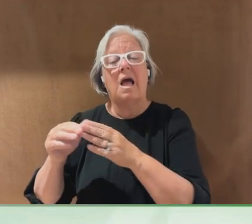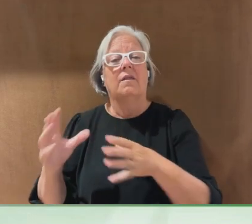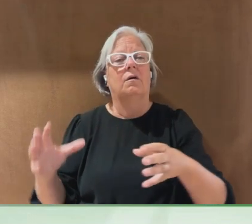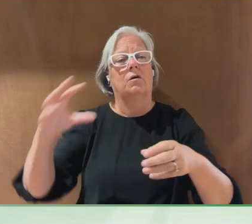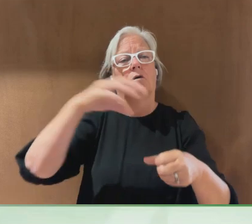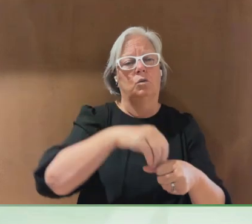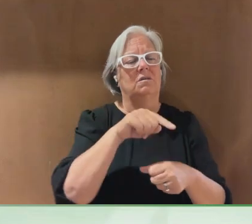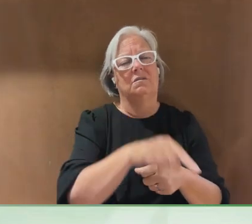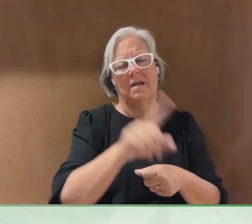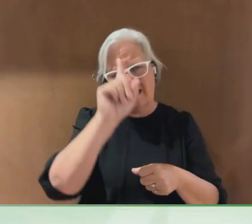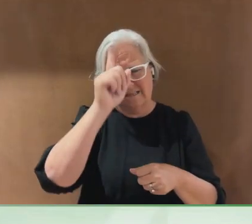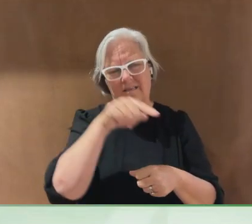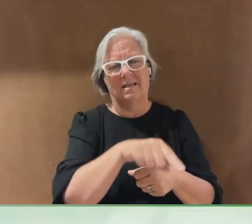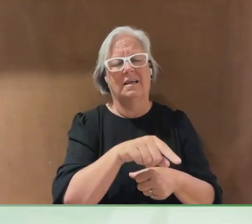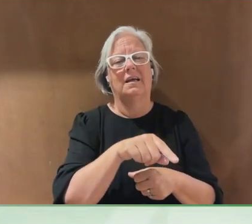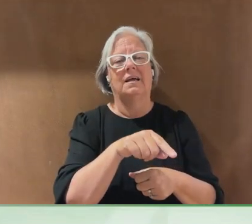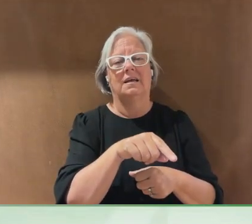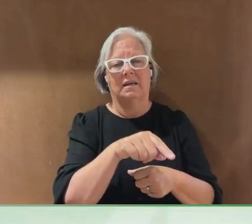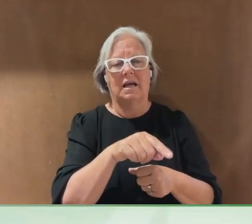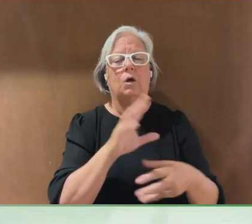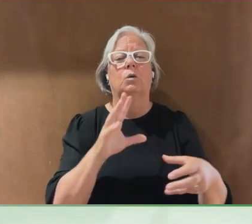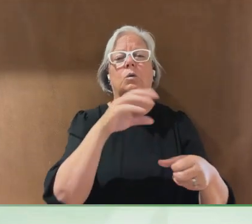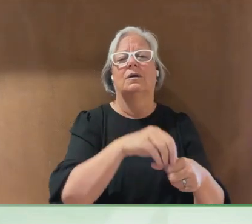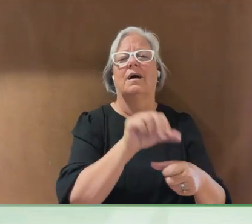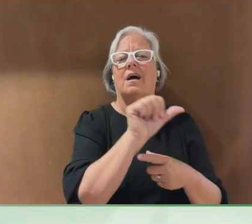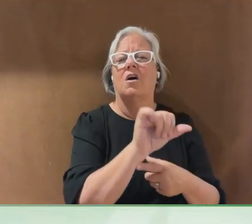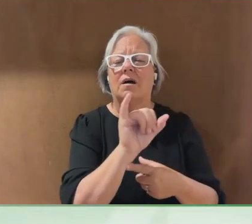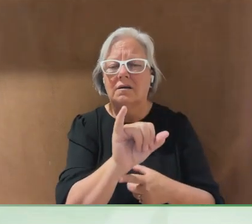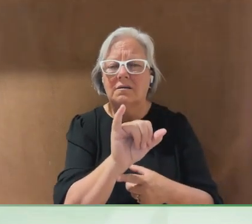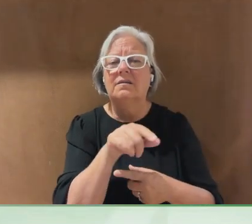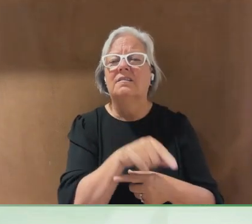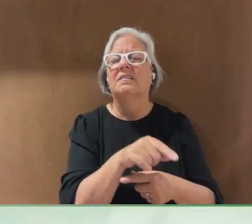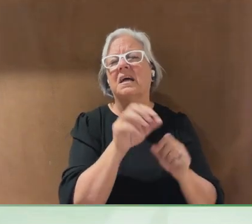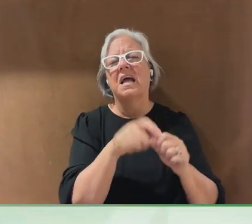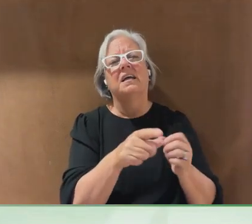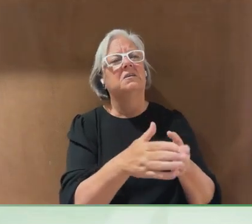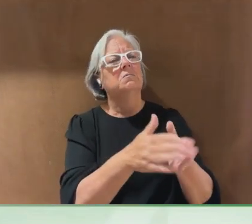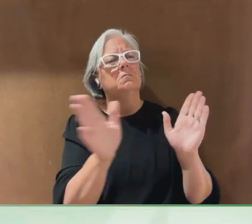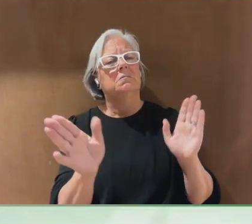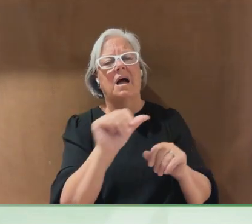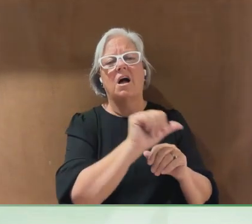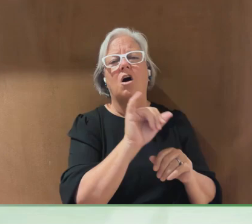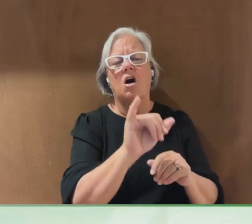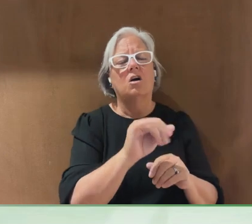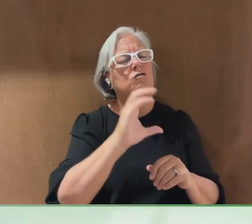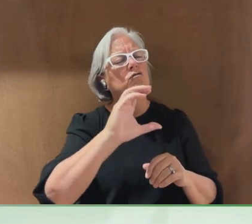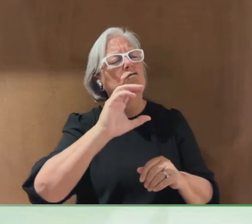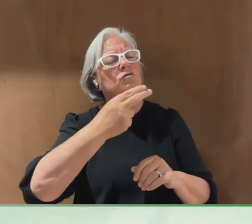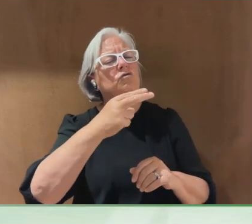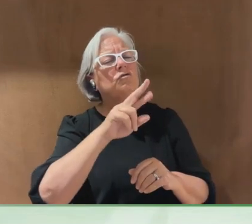with disabilities are included in the design of much broader, wider AI? Chris, how can we take those lessons?